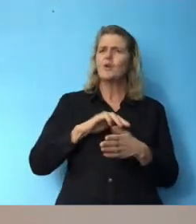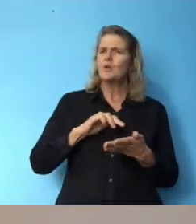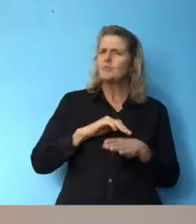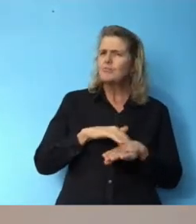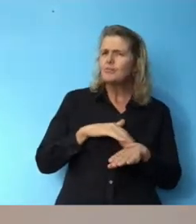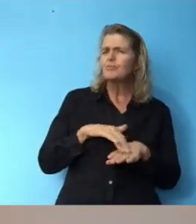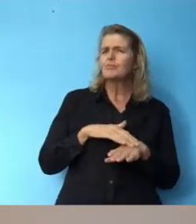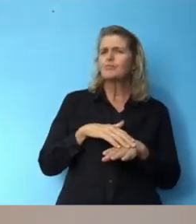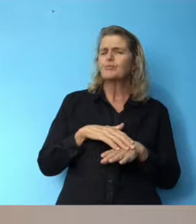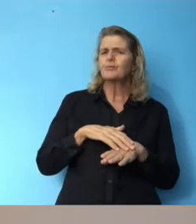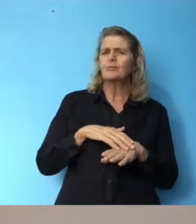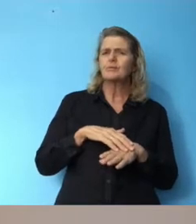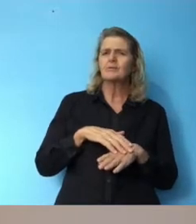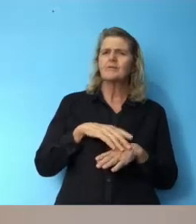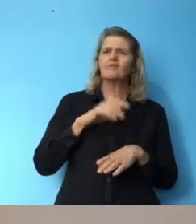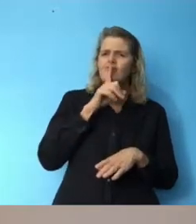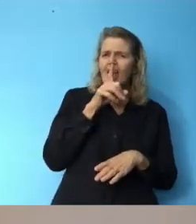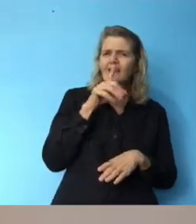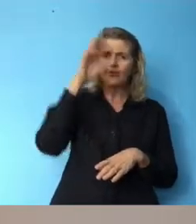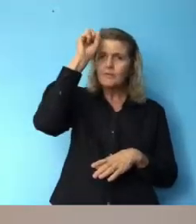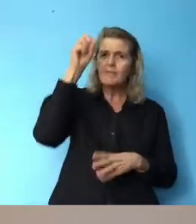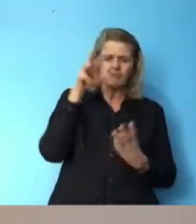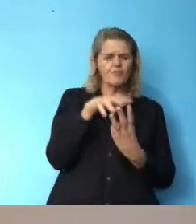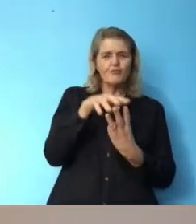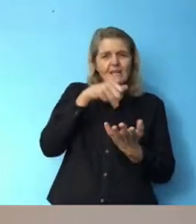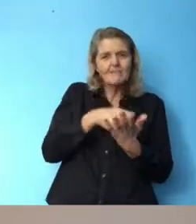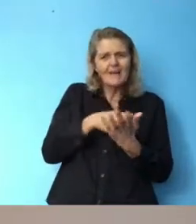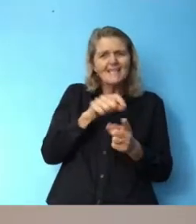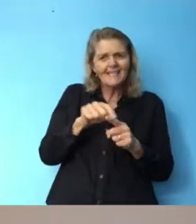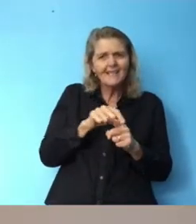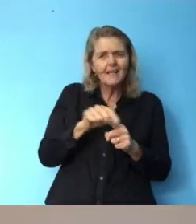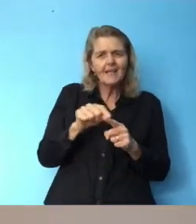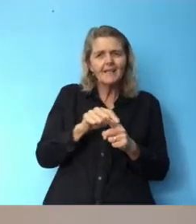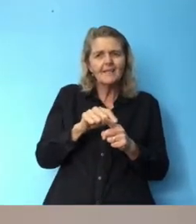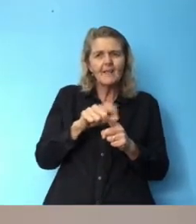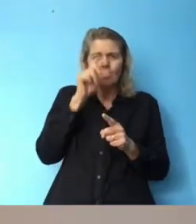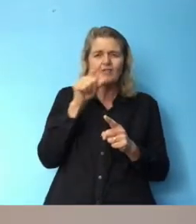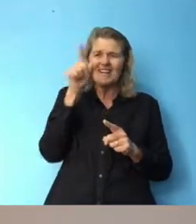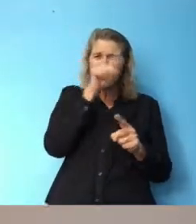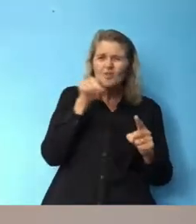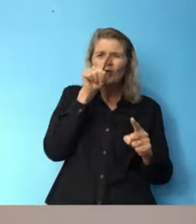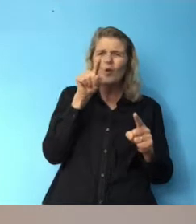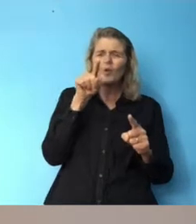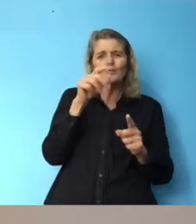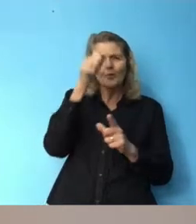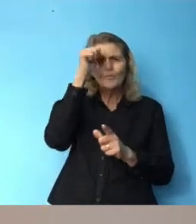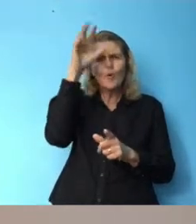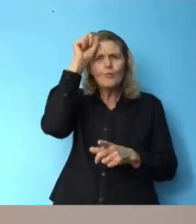to remember that these are my primaries. You know, you can do a big circle around that they're those three main colours that we use for